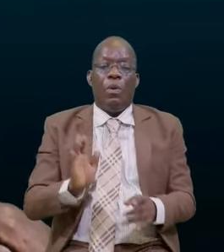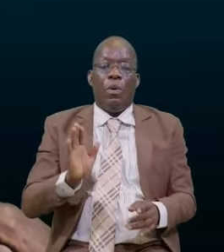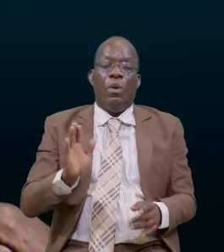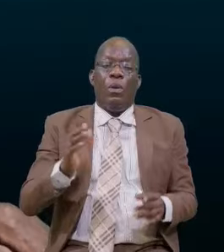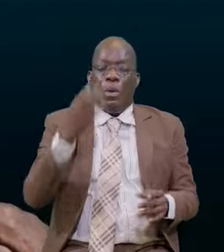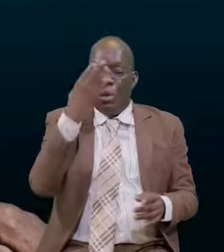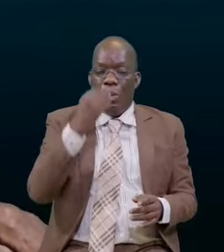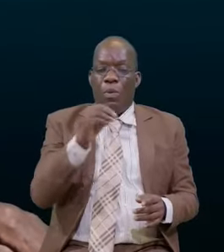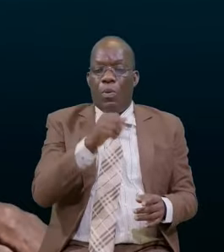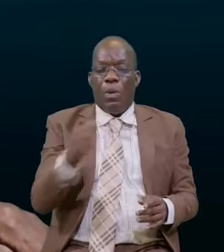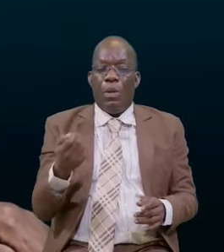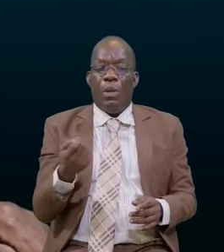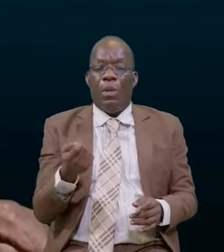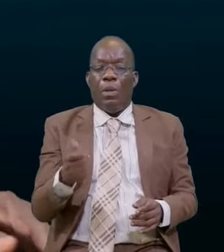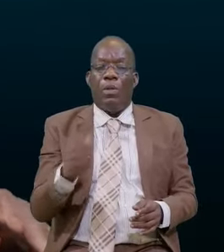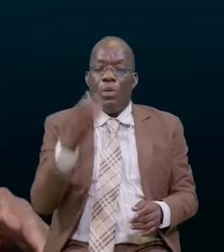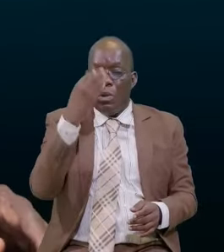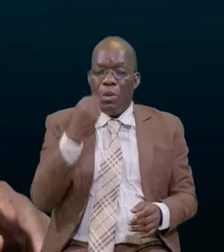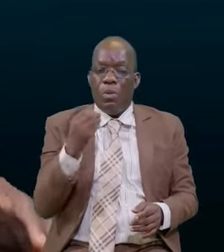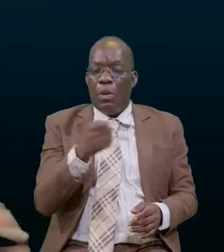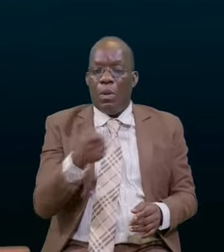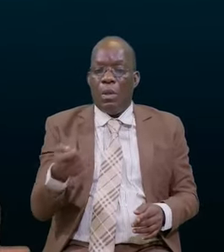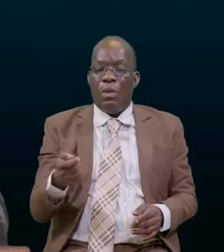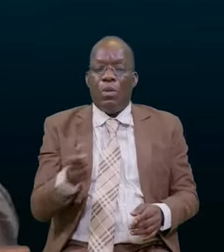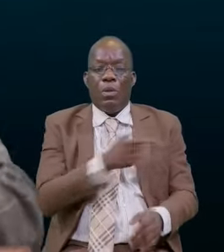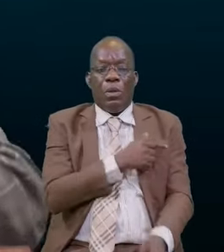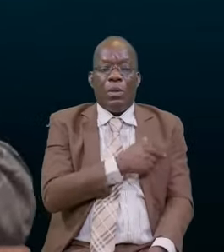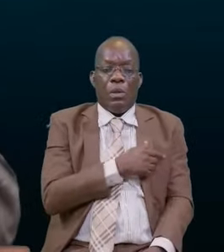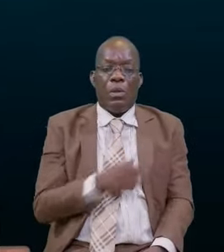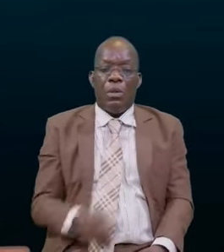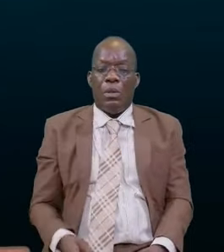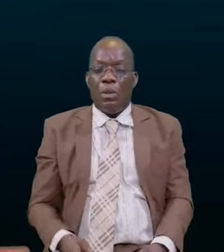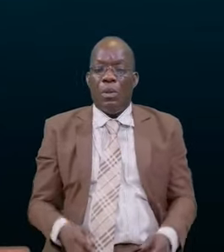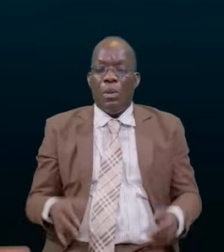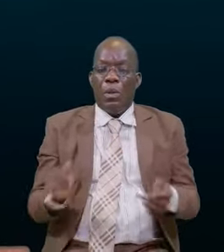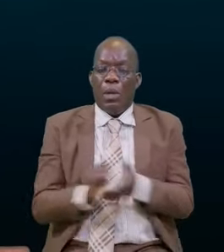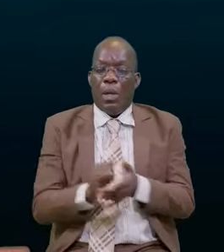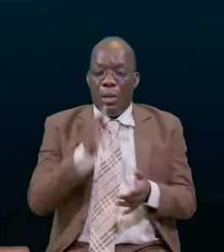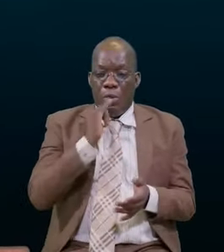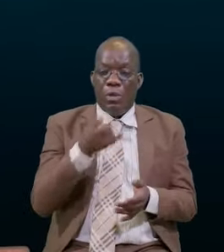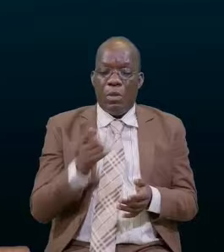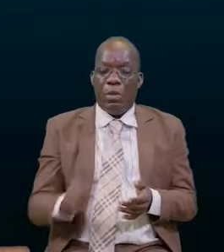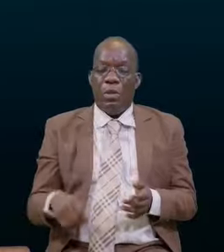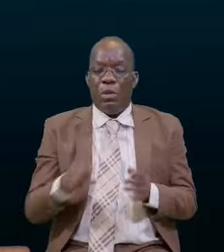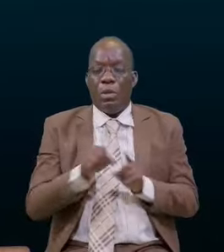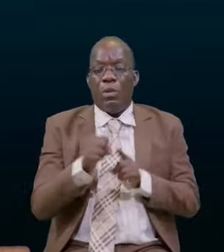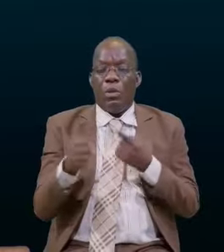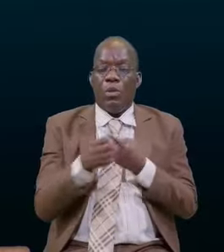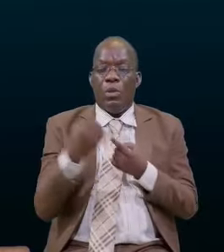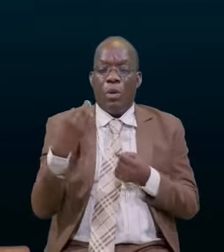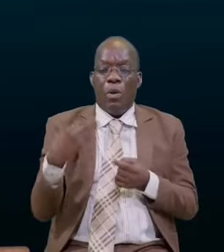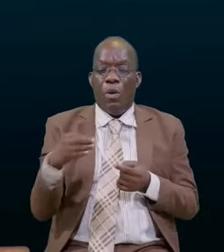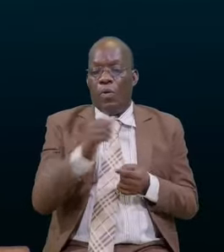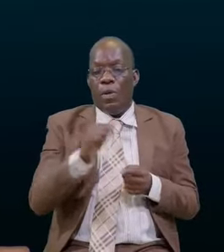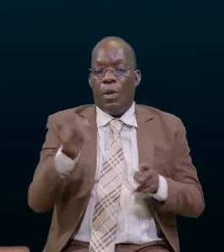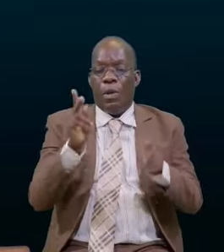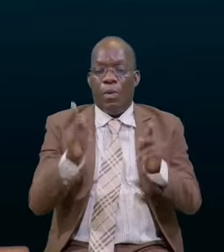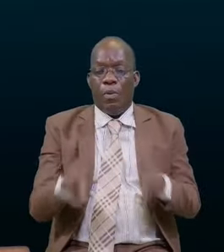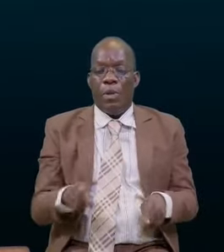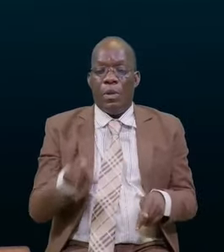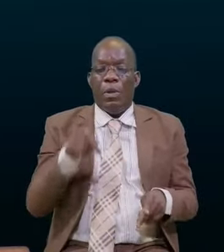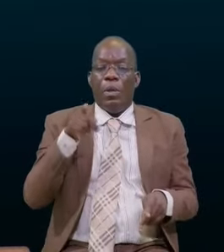folding of the hands to sleep that is the situation of the person the believer he has more time to